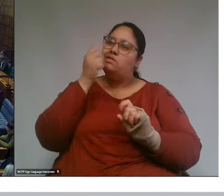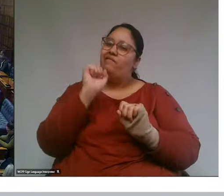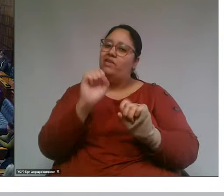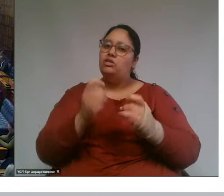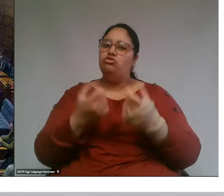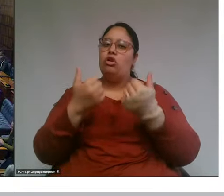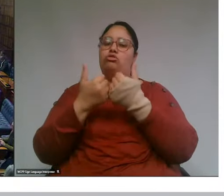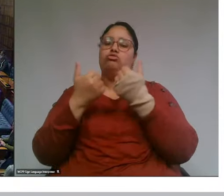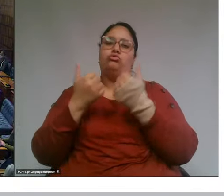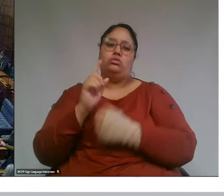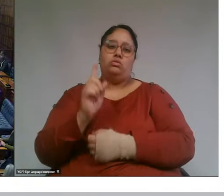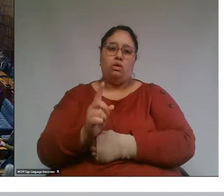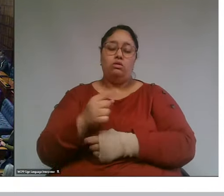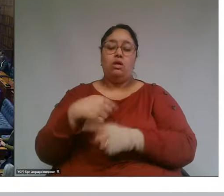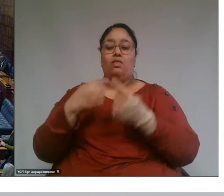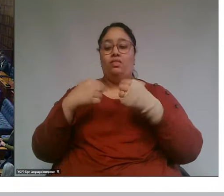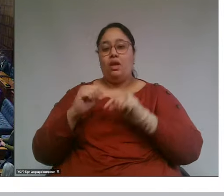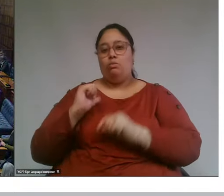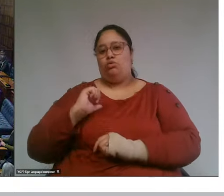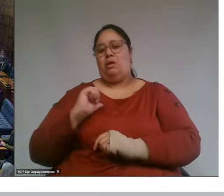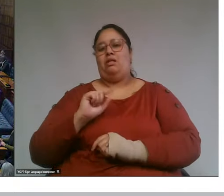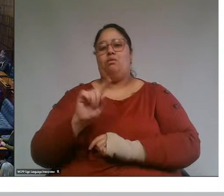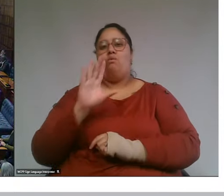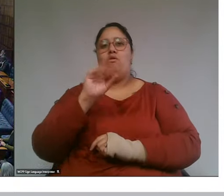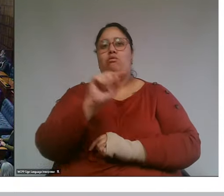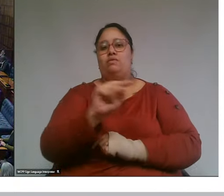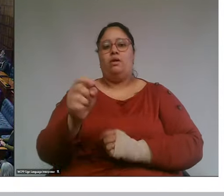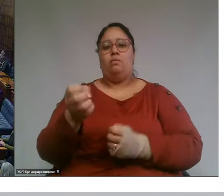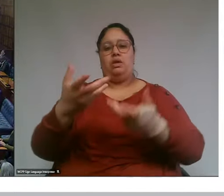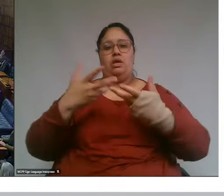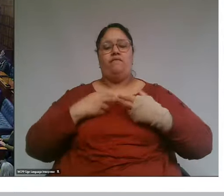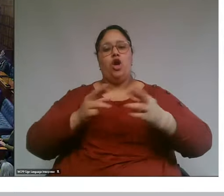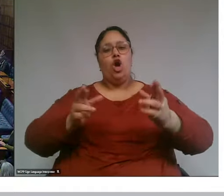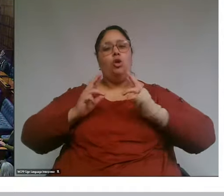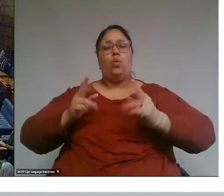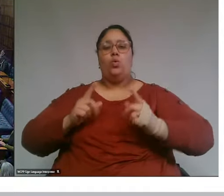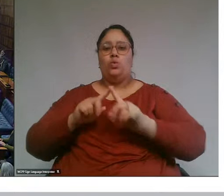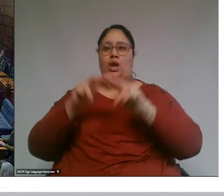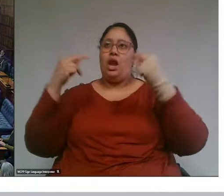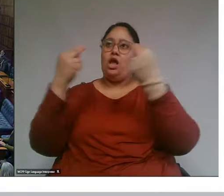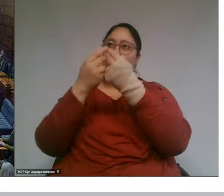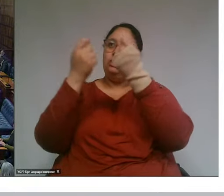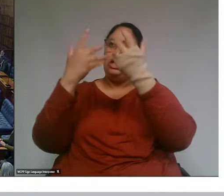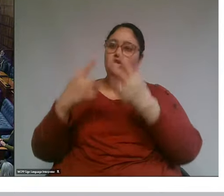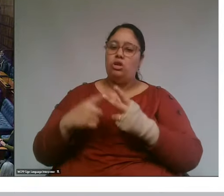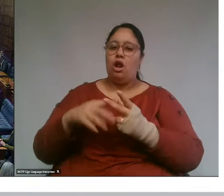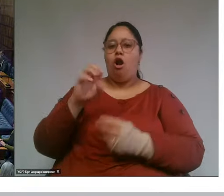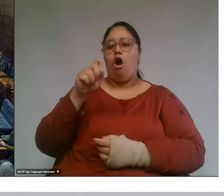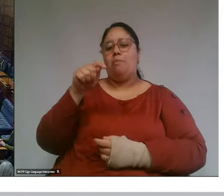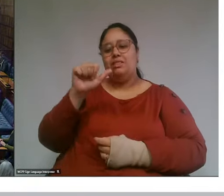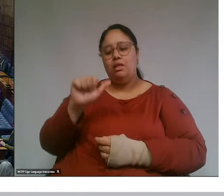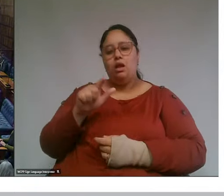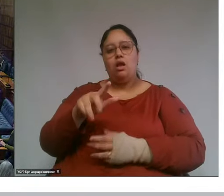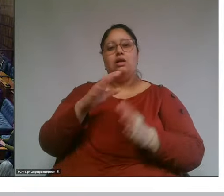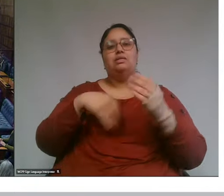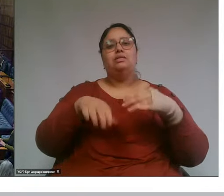challenges then municipalities is also required to report to National Treasury and C in terms of circular 88 and specifically